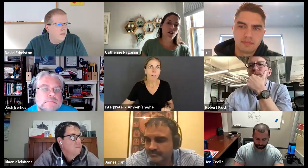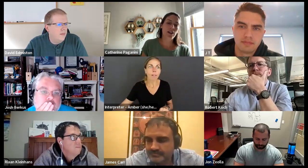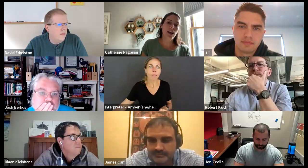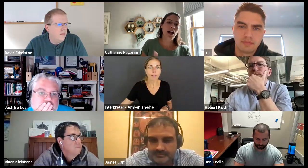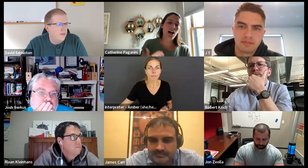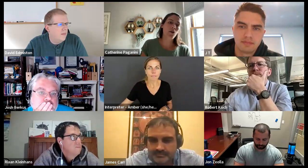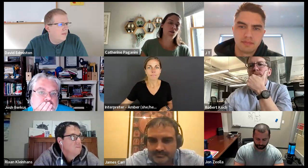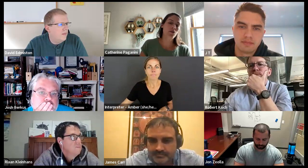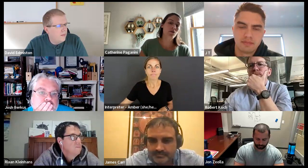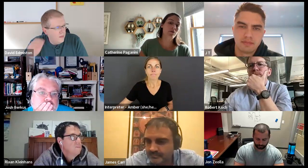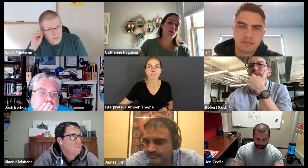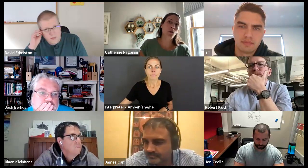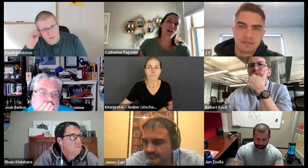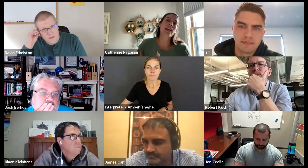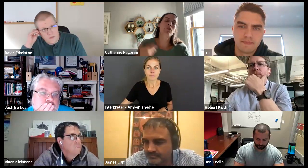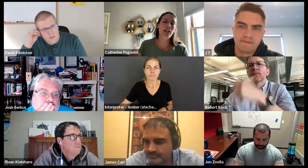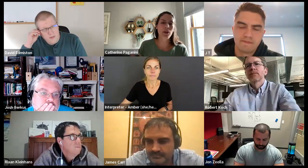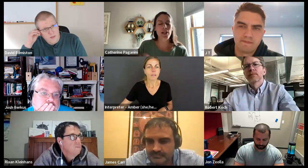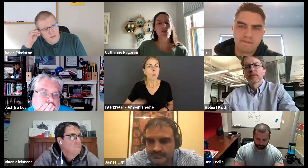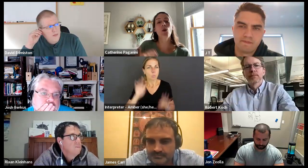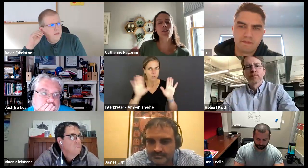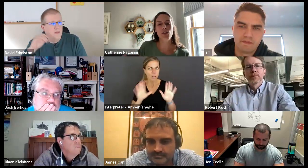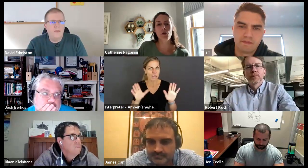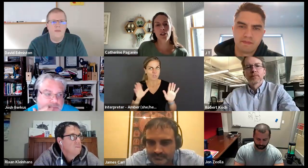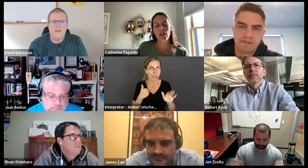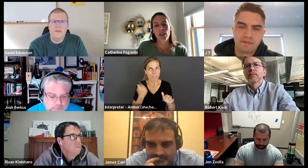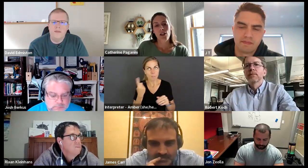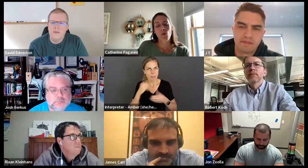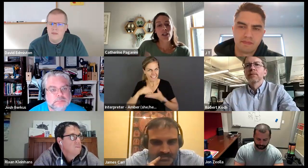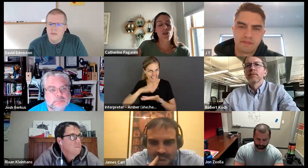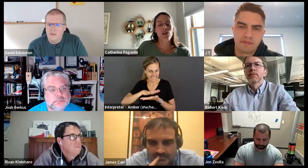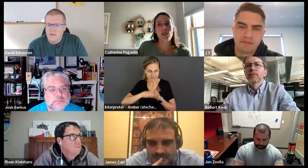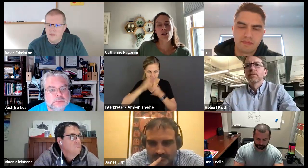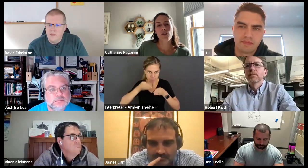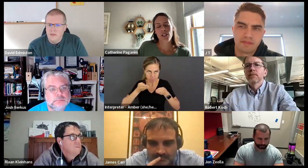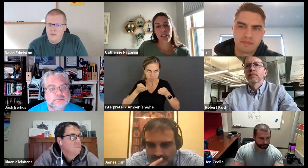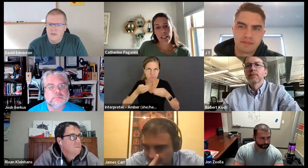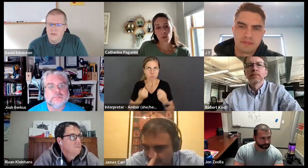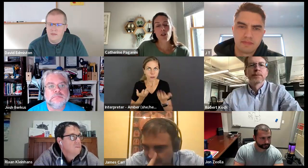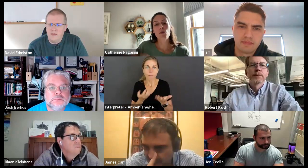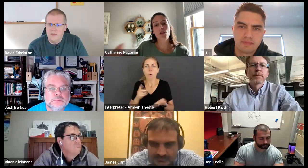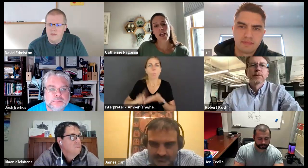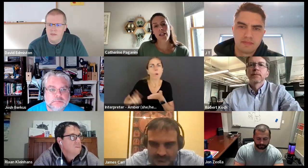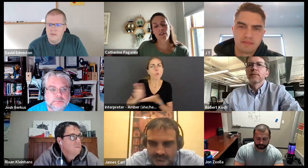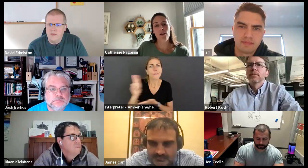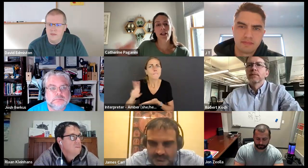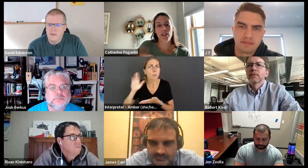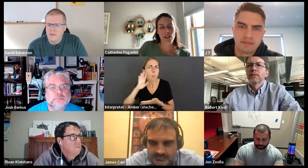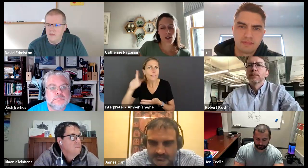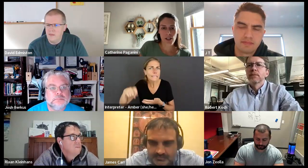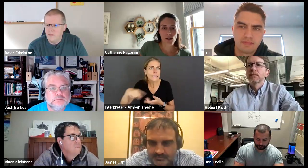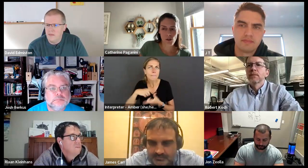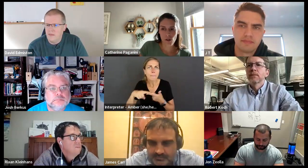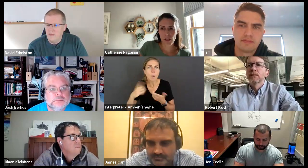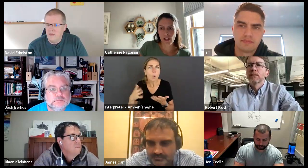focus on how, or like create a recommendation. What does the university need? What tools do they need if they want to